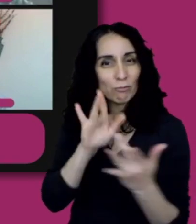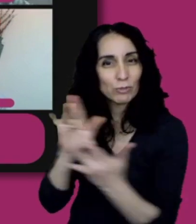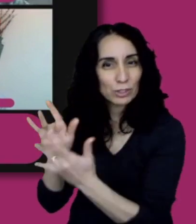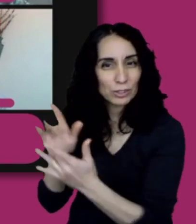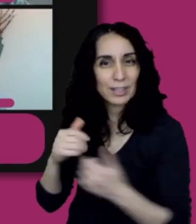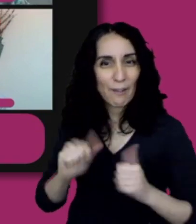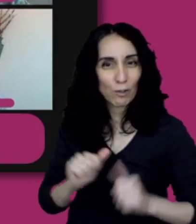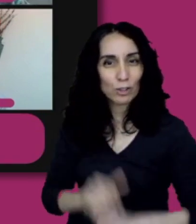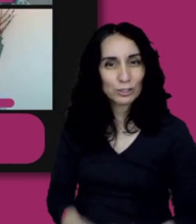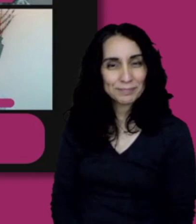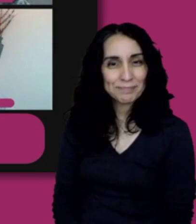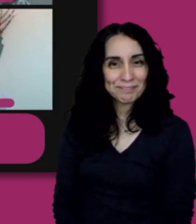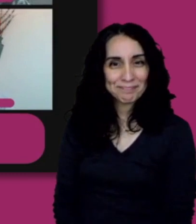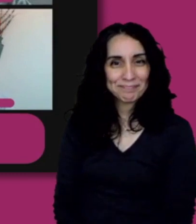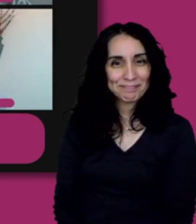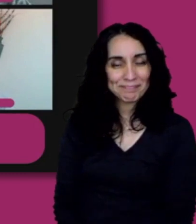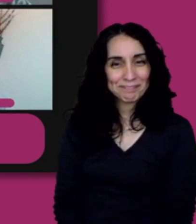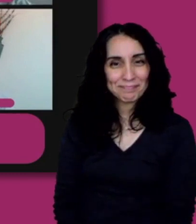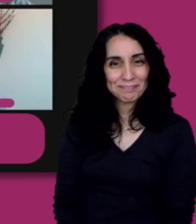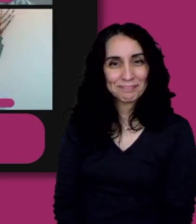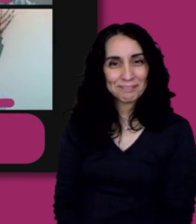and reach efforts.